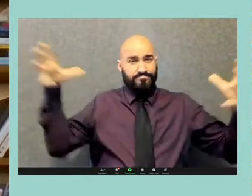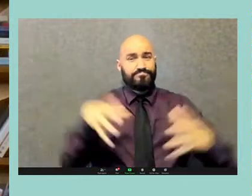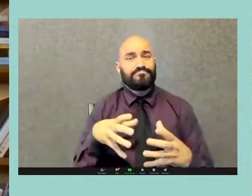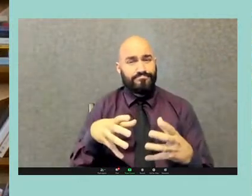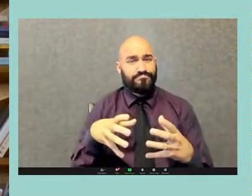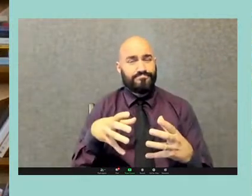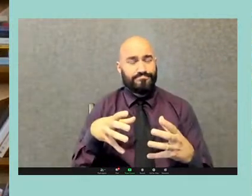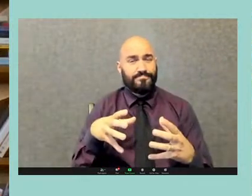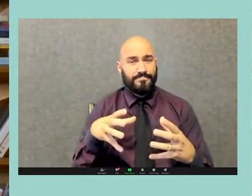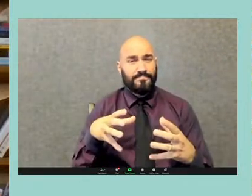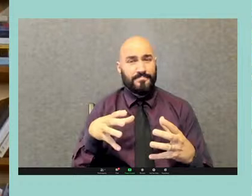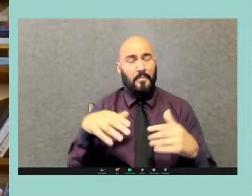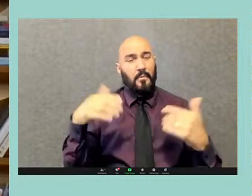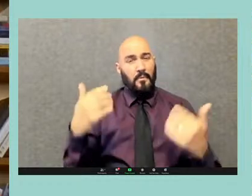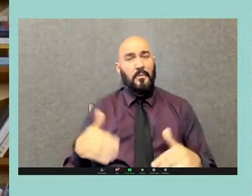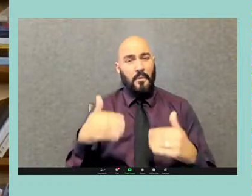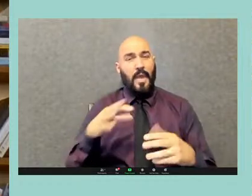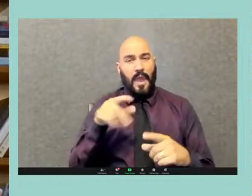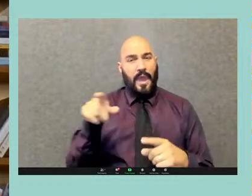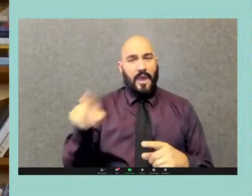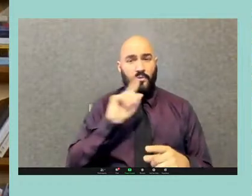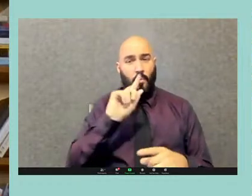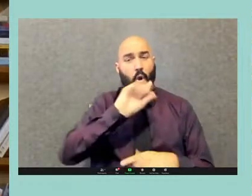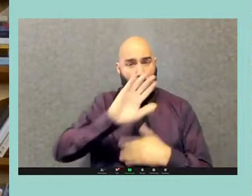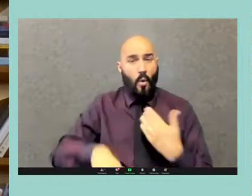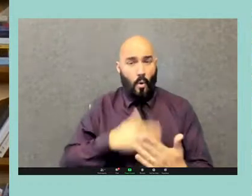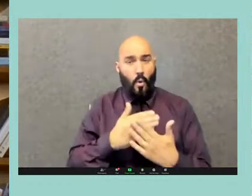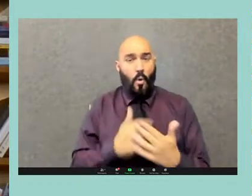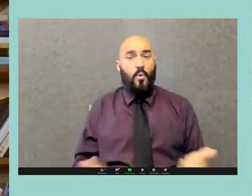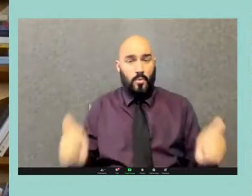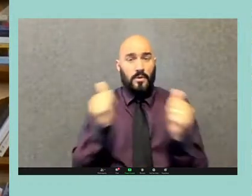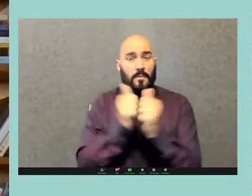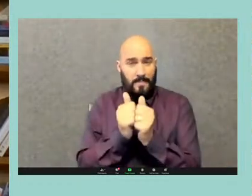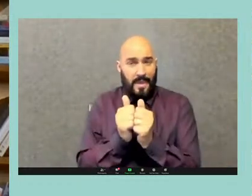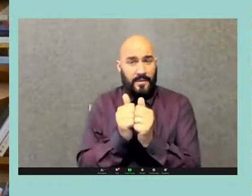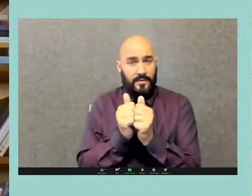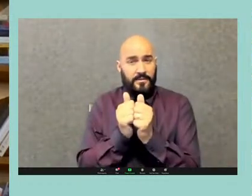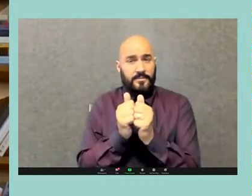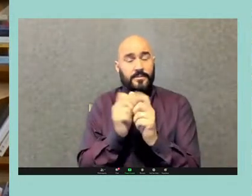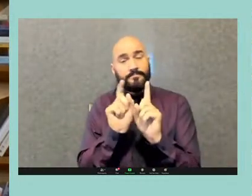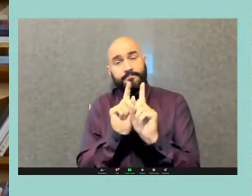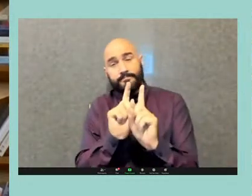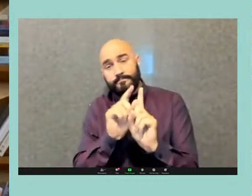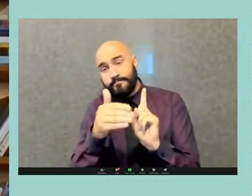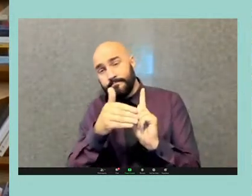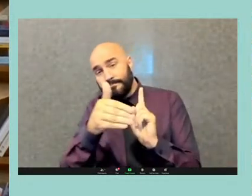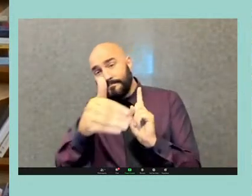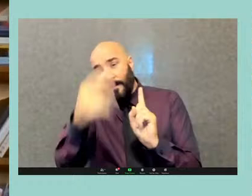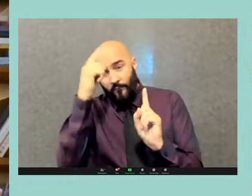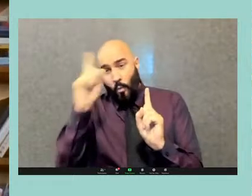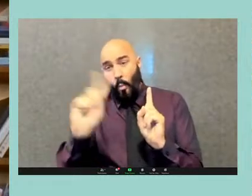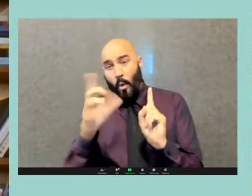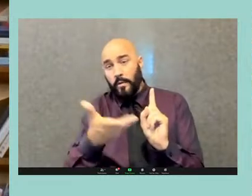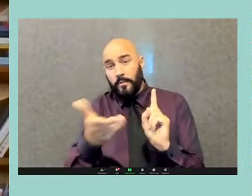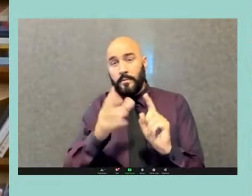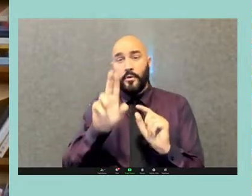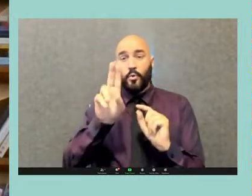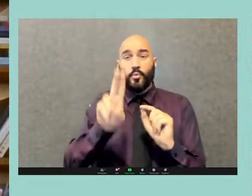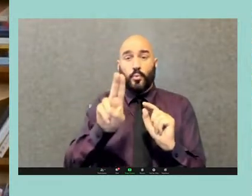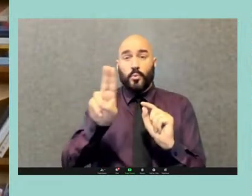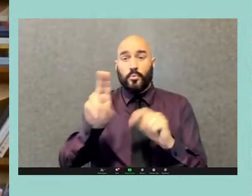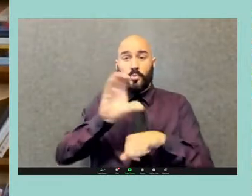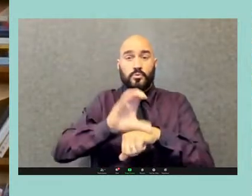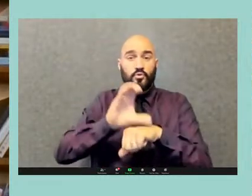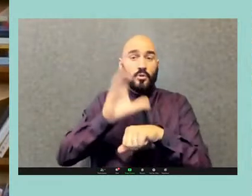you are all companions in the future of what yet will be our Unitarian